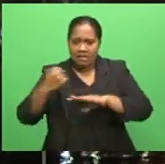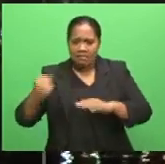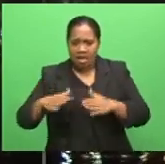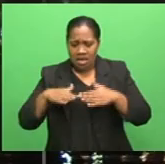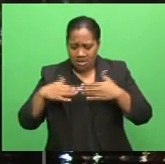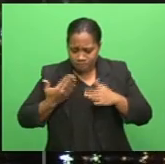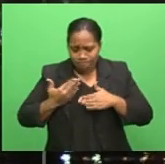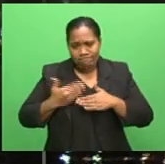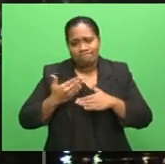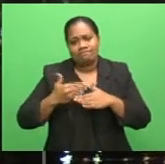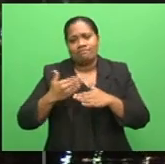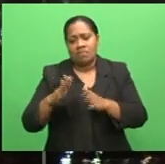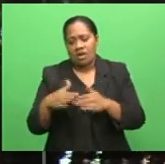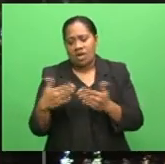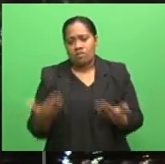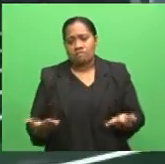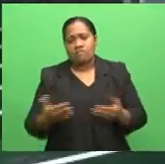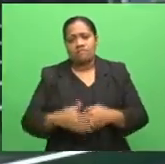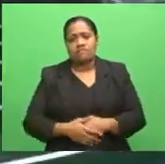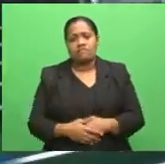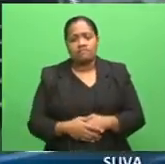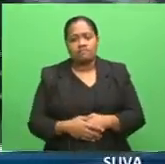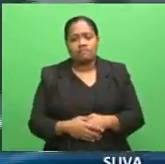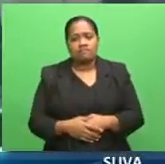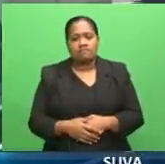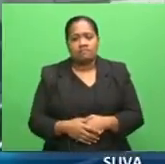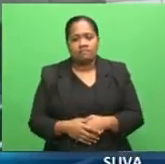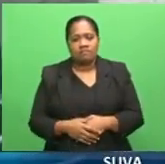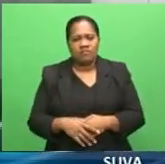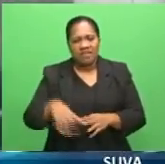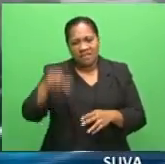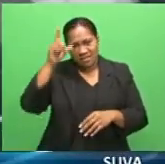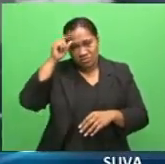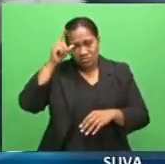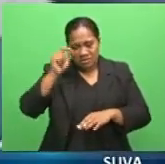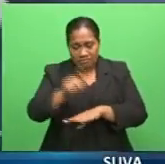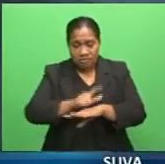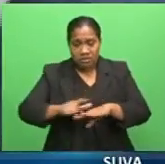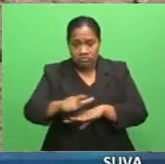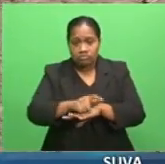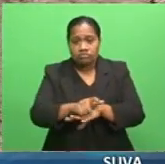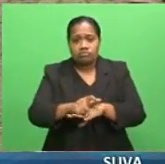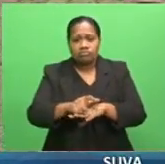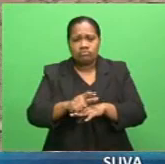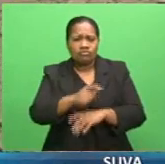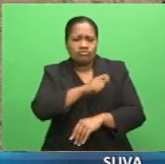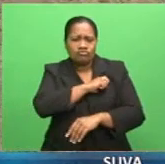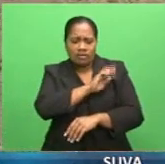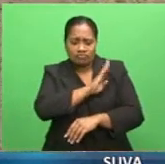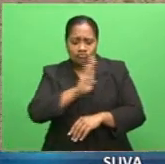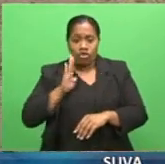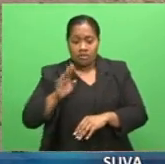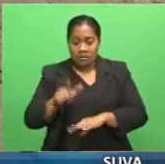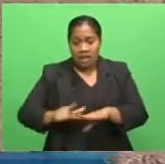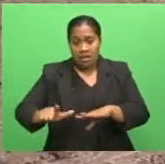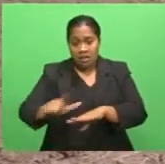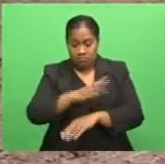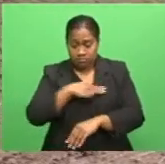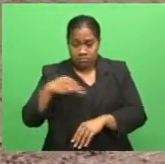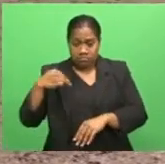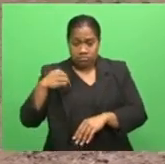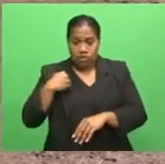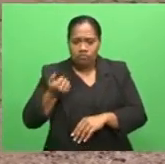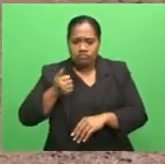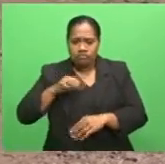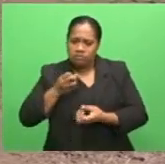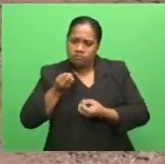this direction. The Itaukei Land Trust Board and the Lands Ministry have been instructed to address costs